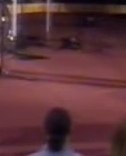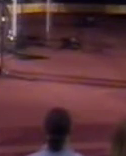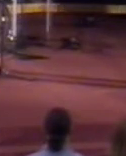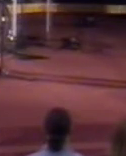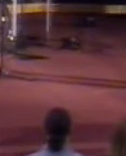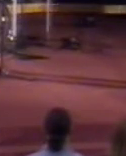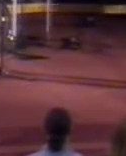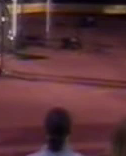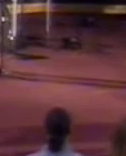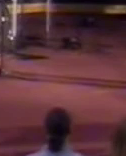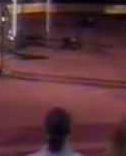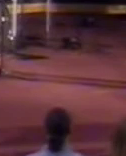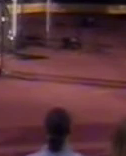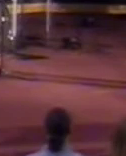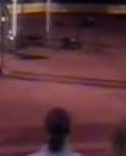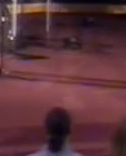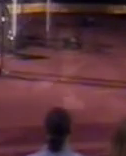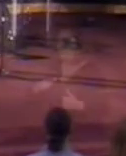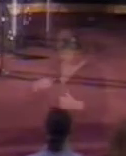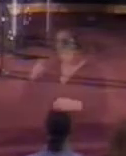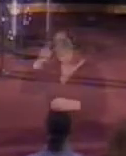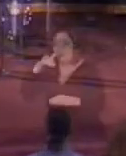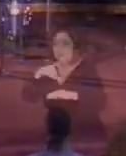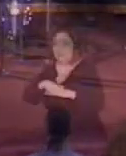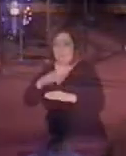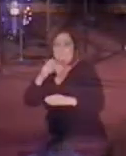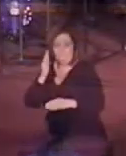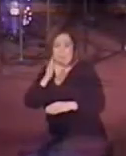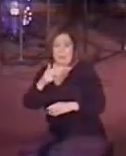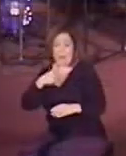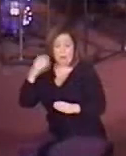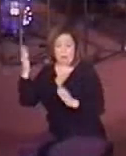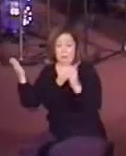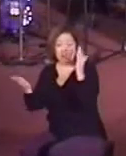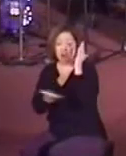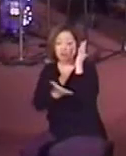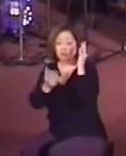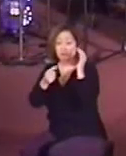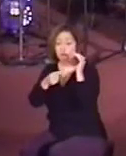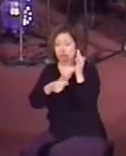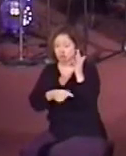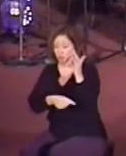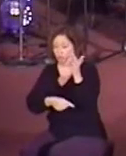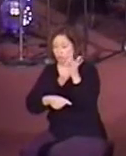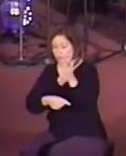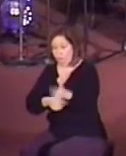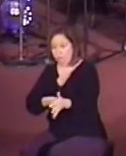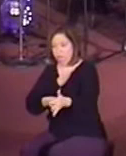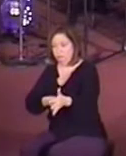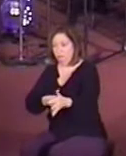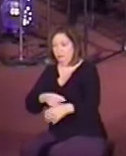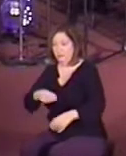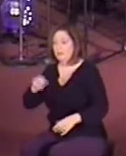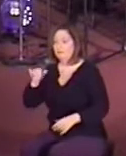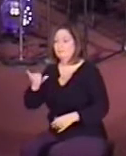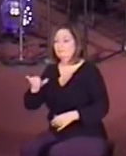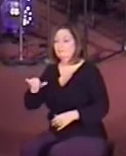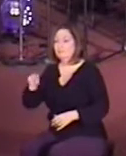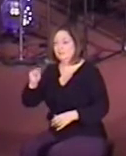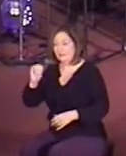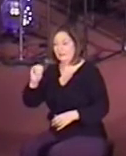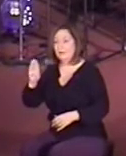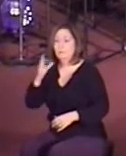itself, all of a sudden God sends us a message: I'm going to cut you down. I'm going to cut you down. And so that's what Nebuchadnezzar is dealing with